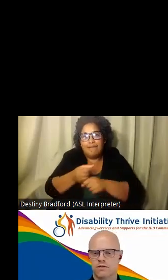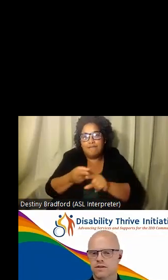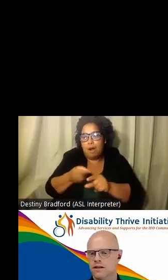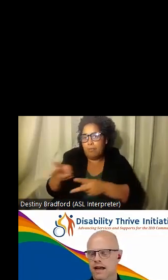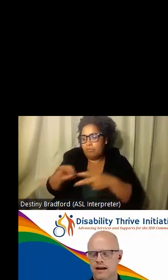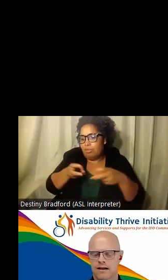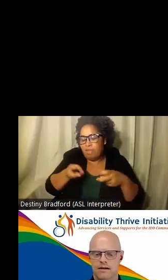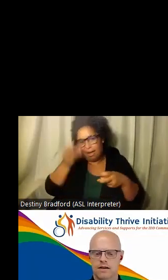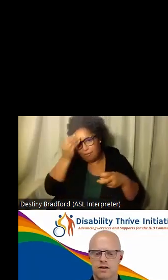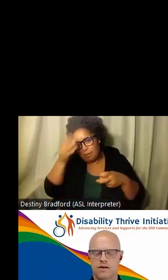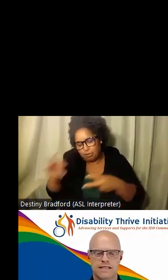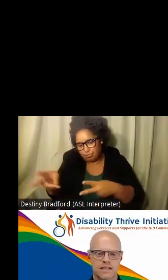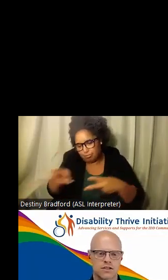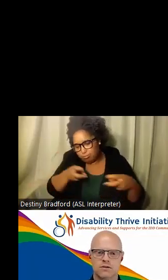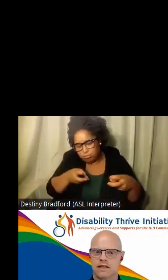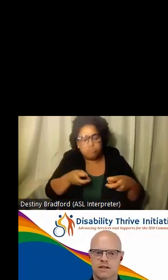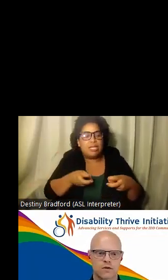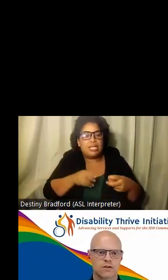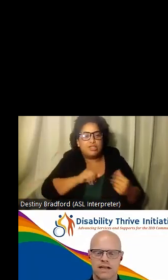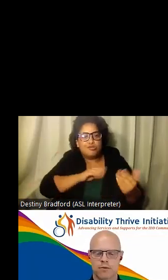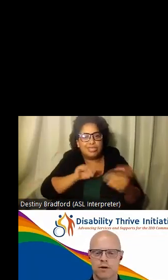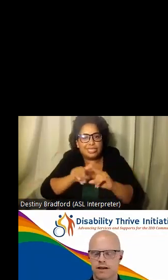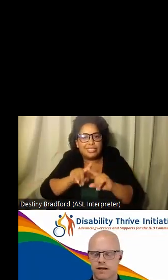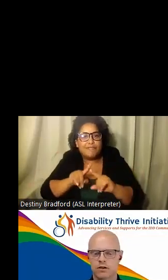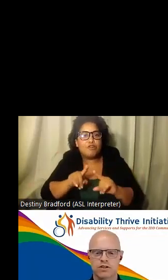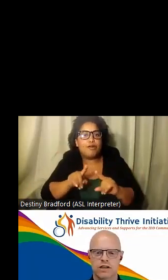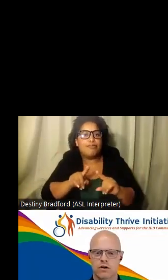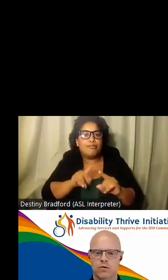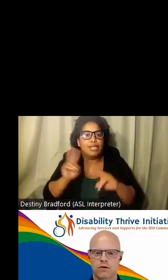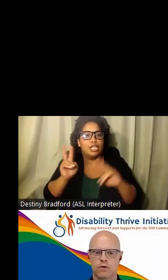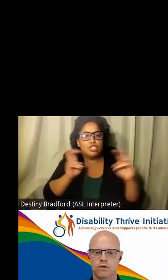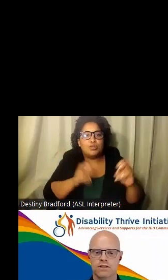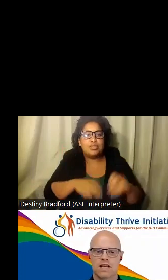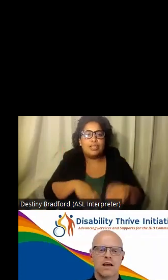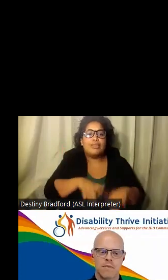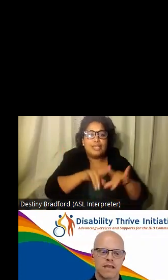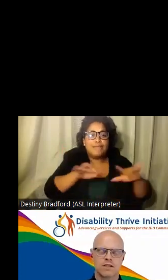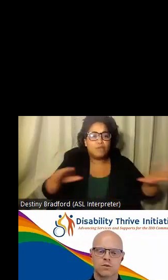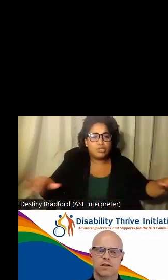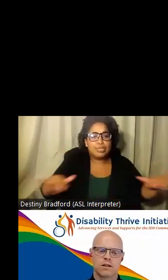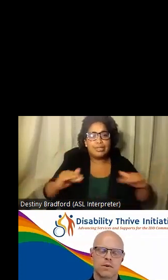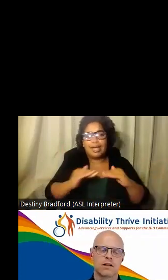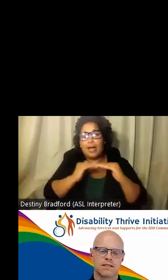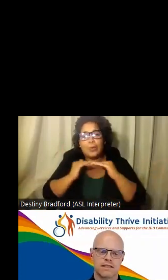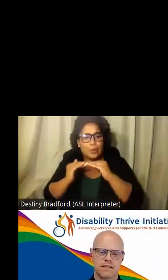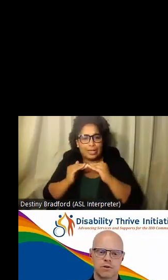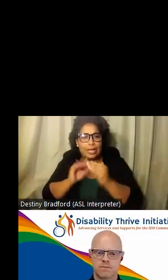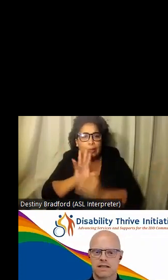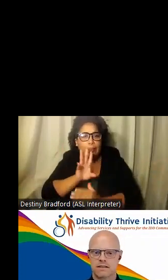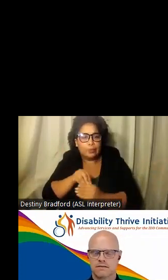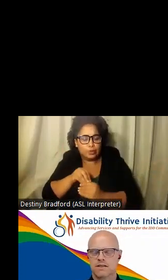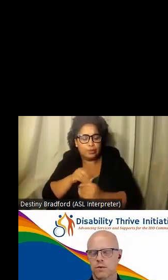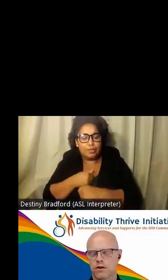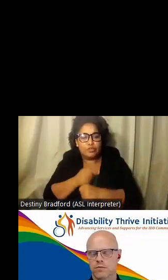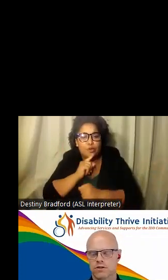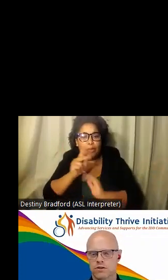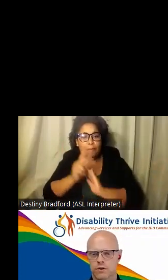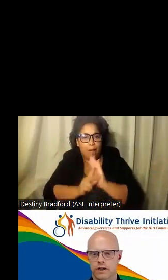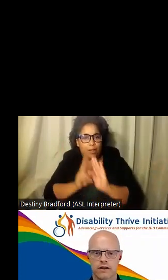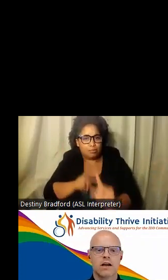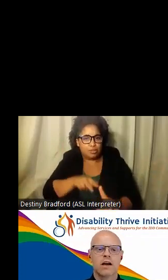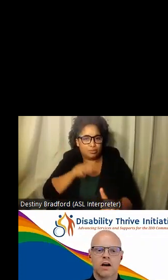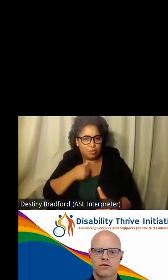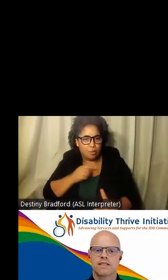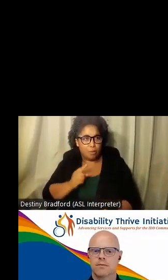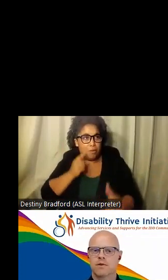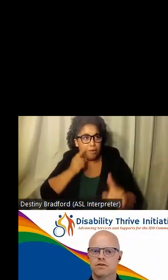in terms of addressing issues like diversity, equity, and inclusion in our workforce, making sure that the policy perspectives that we are